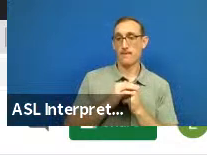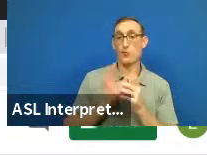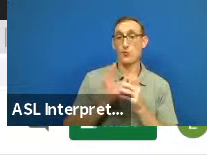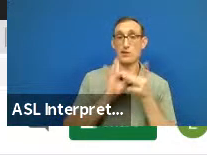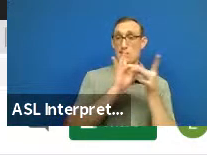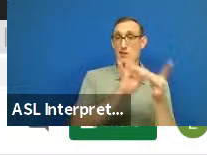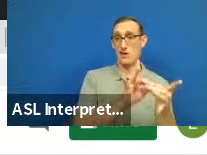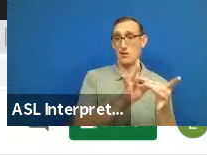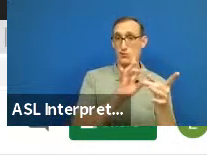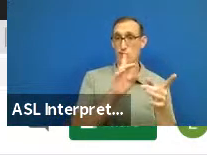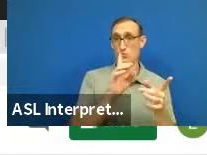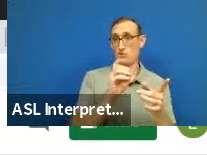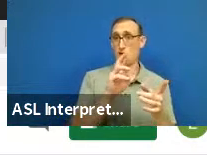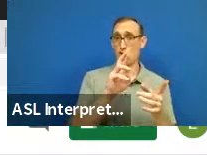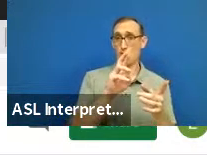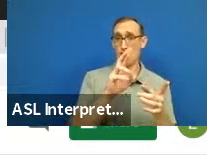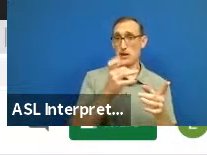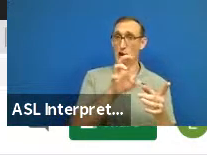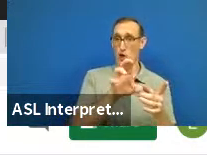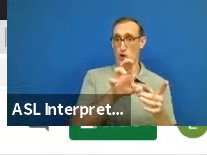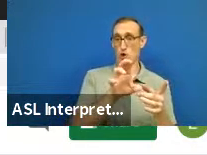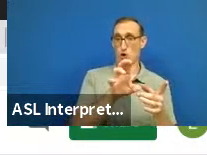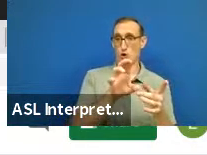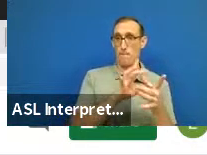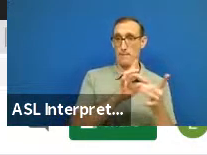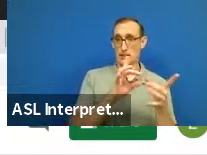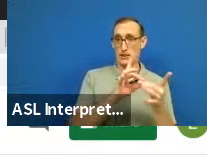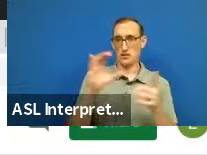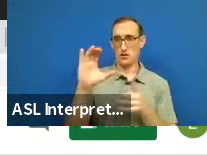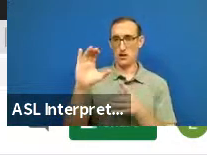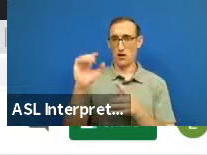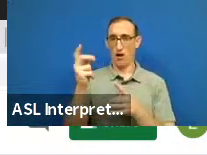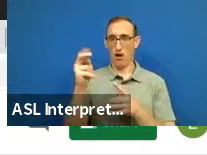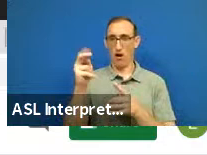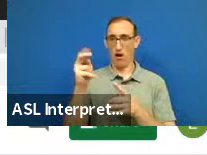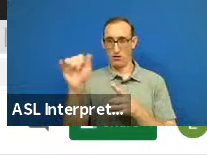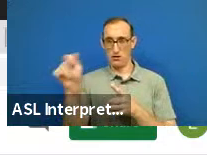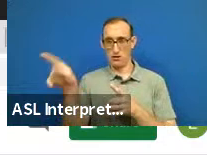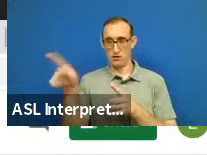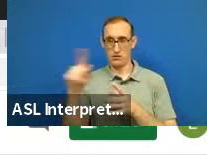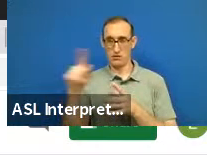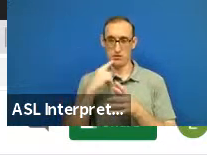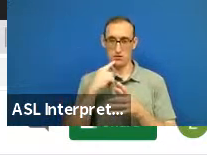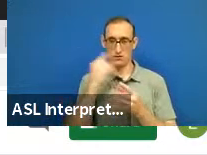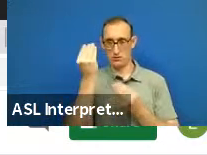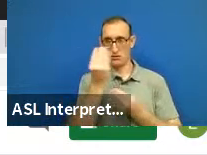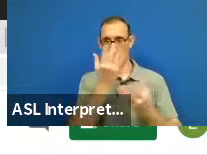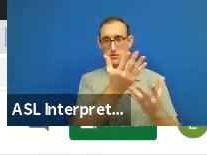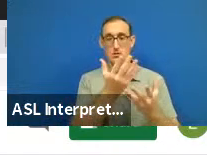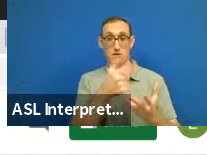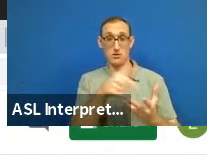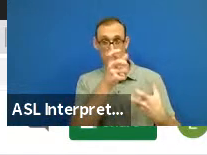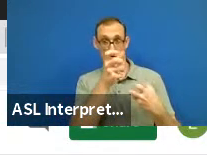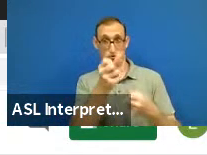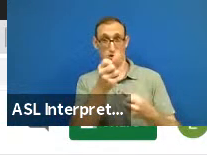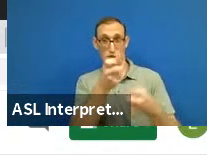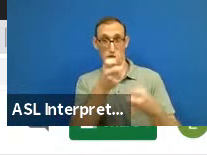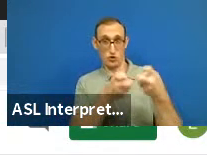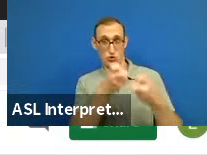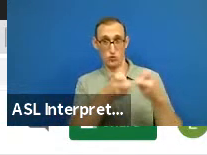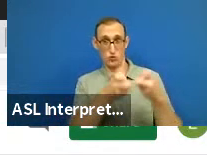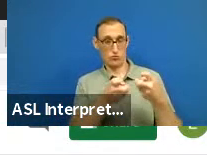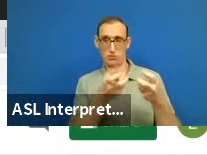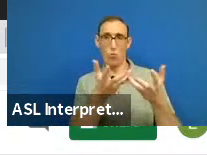is a trust issue. Was what they alluded to, was that we should be able to conduct committee business and share